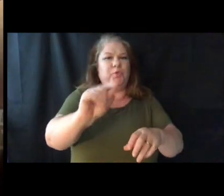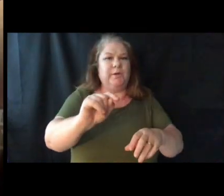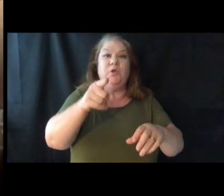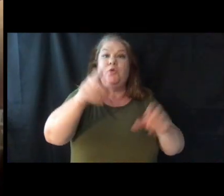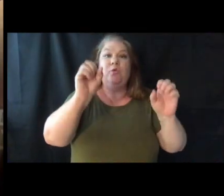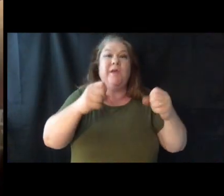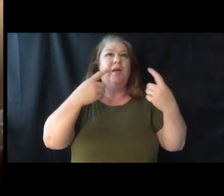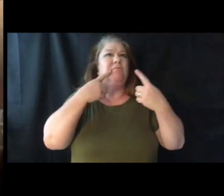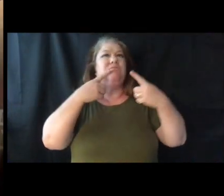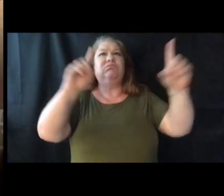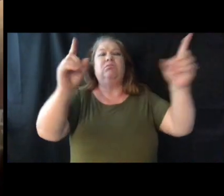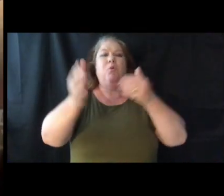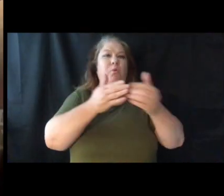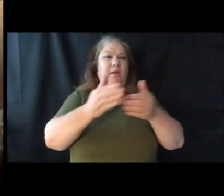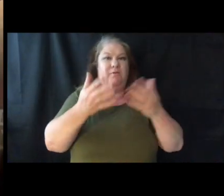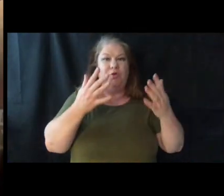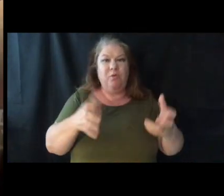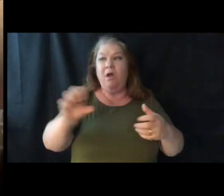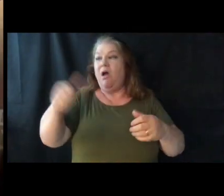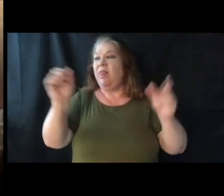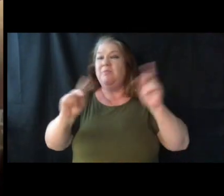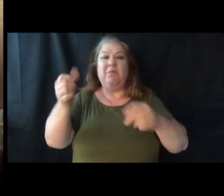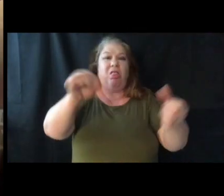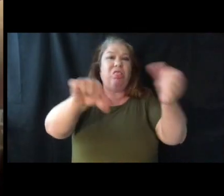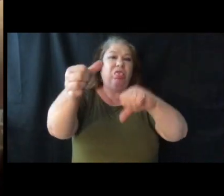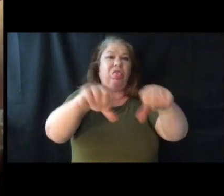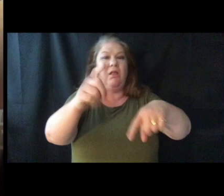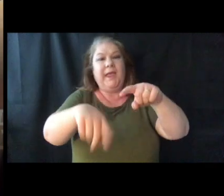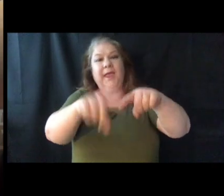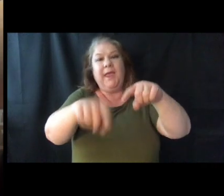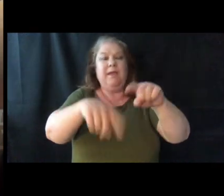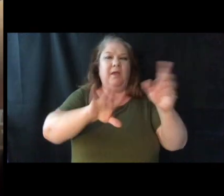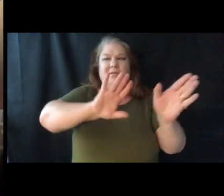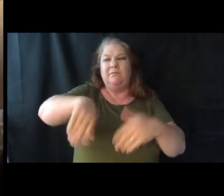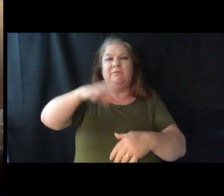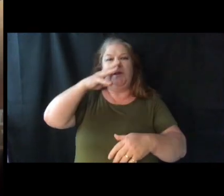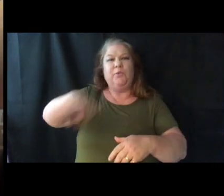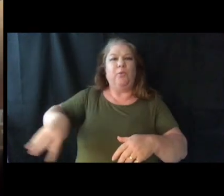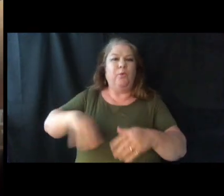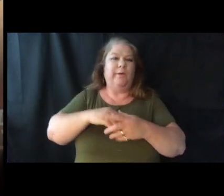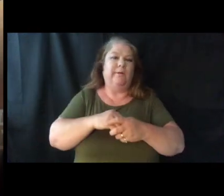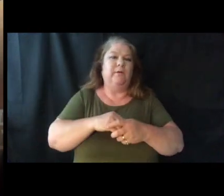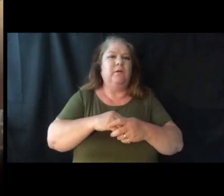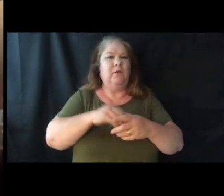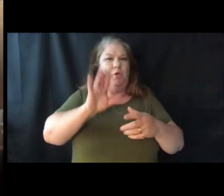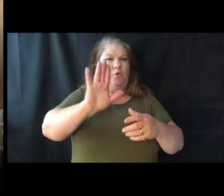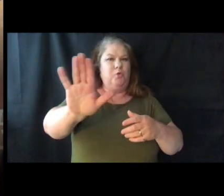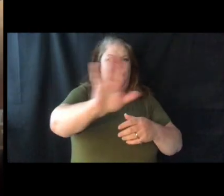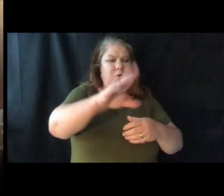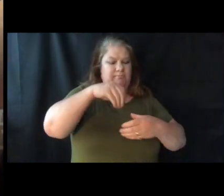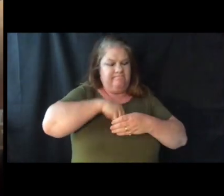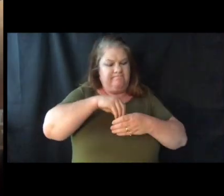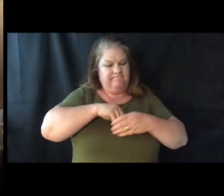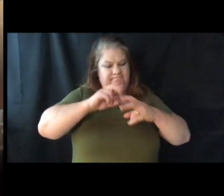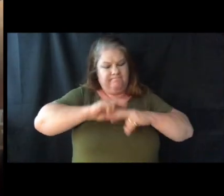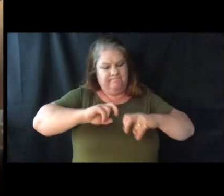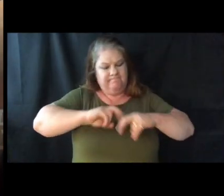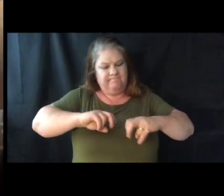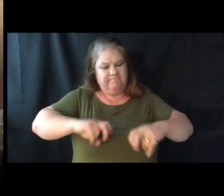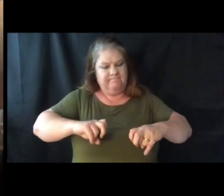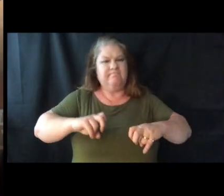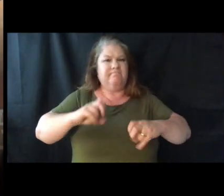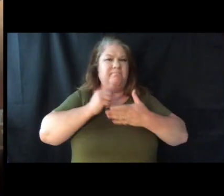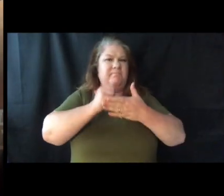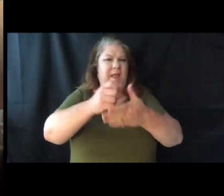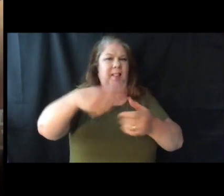be anything you want to be, and don't let anyone tell you otherwise. Listen to that inner voice. It will guide you. And